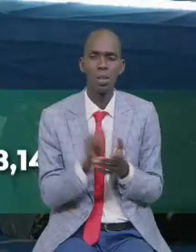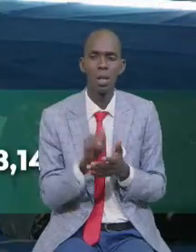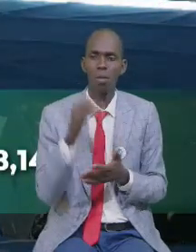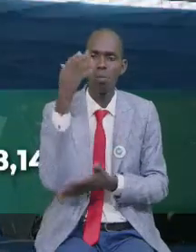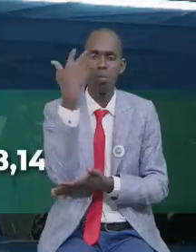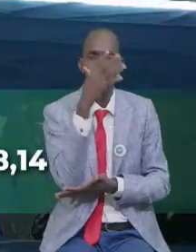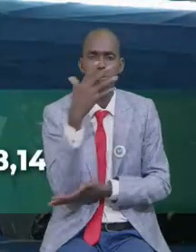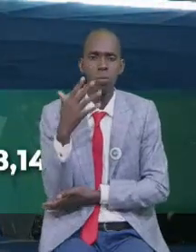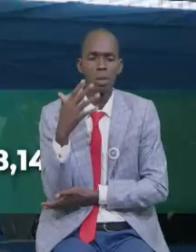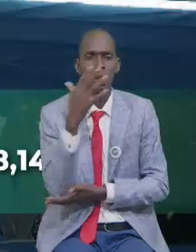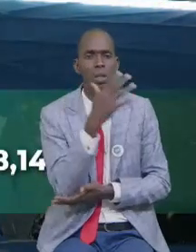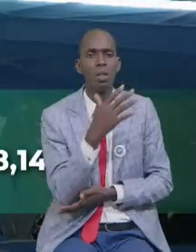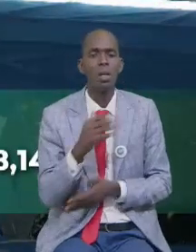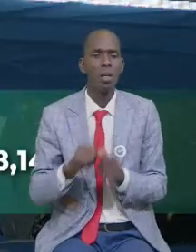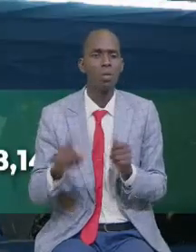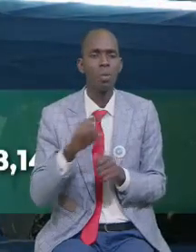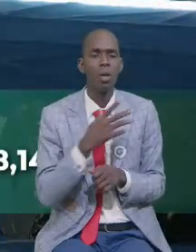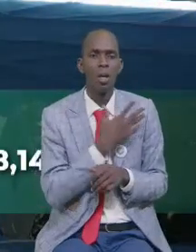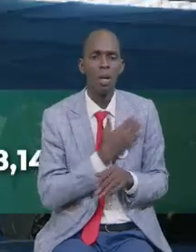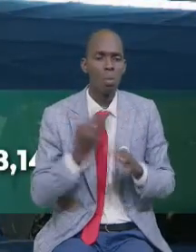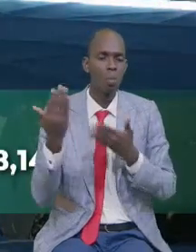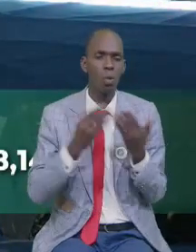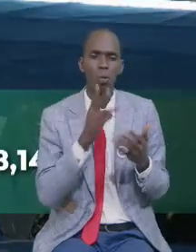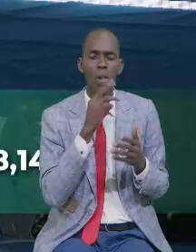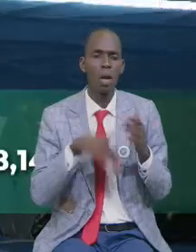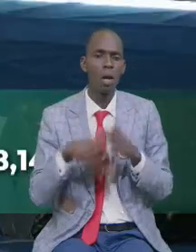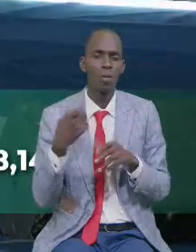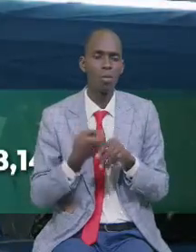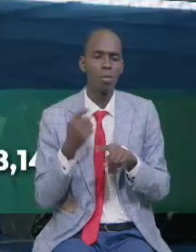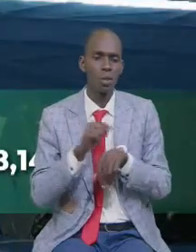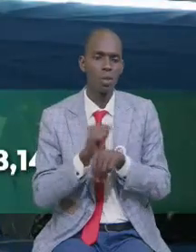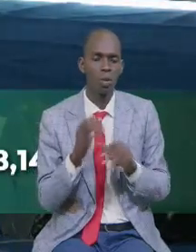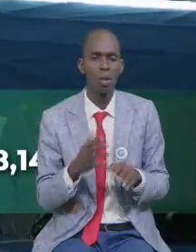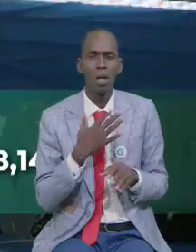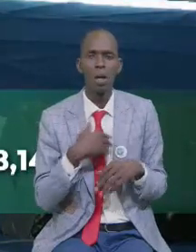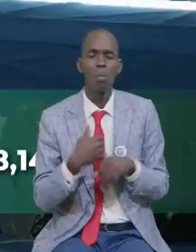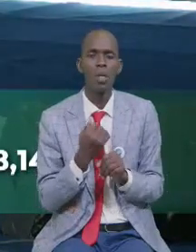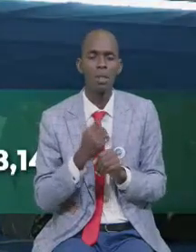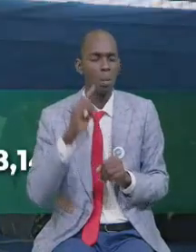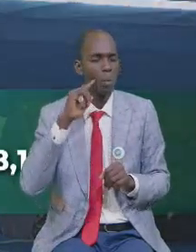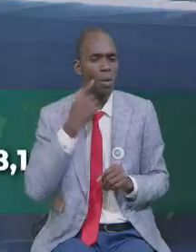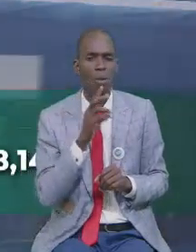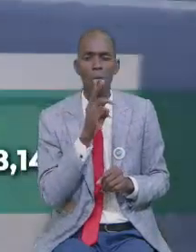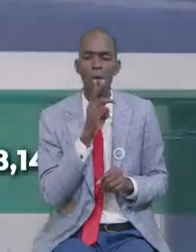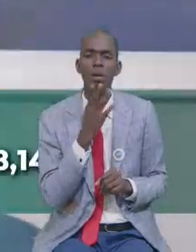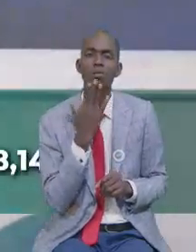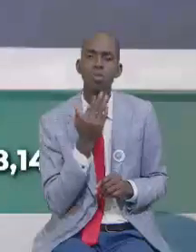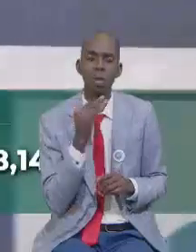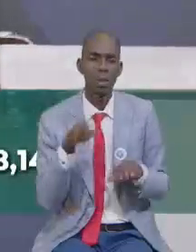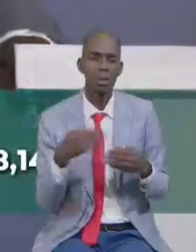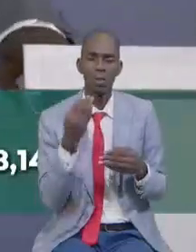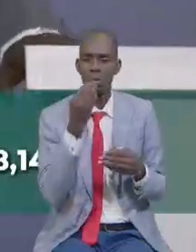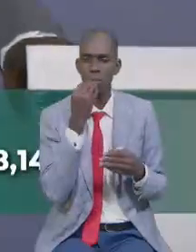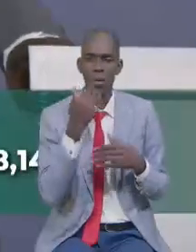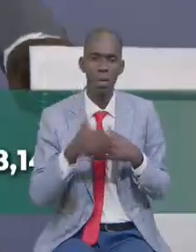other person could do. And he made the bitter water sweet, and he gave them manna from heaven. Seek